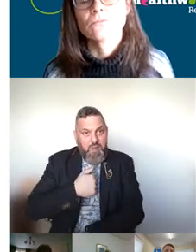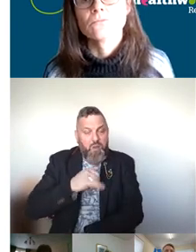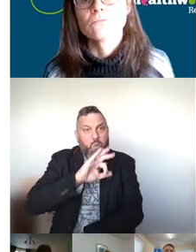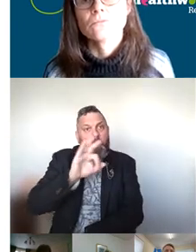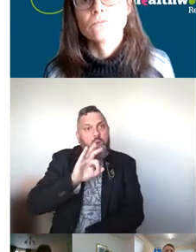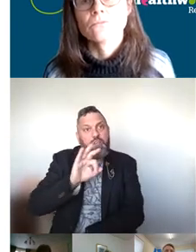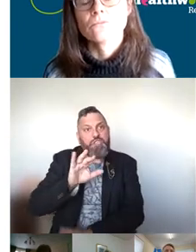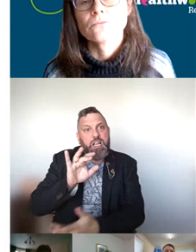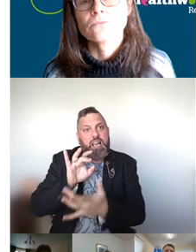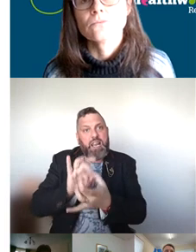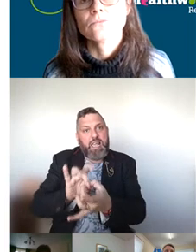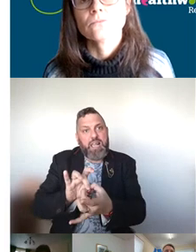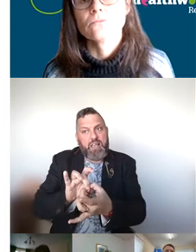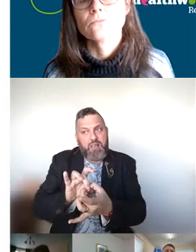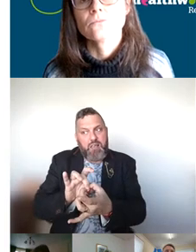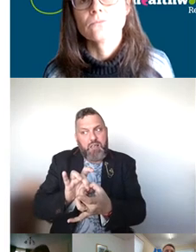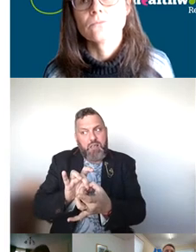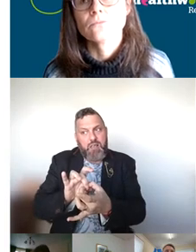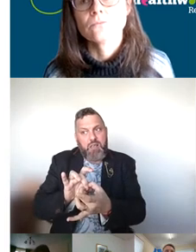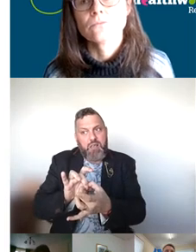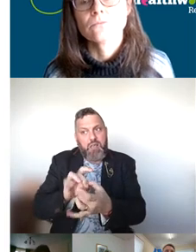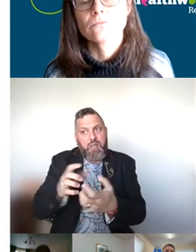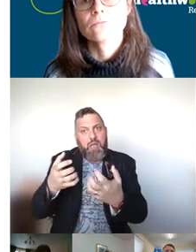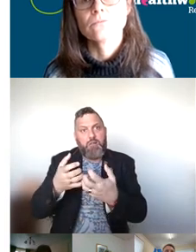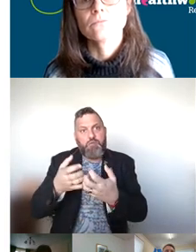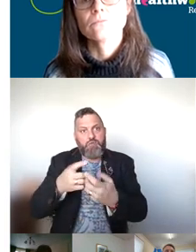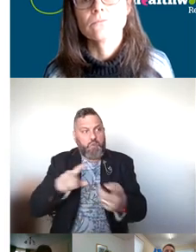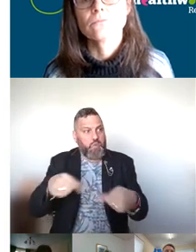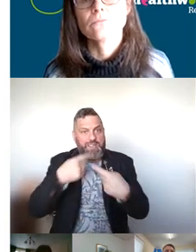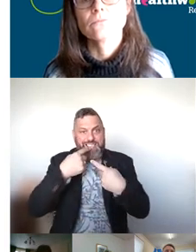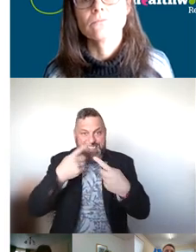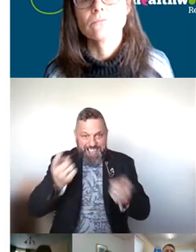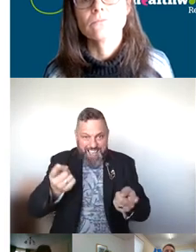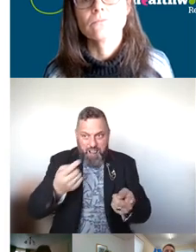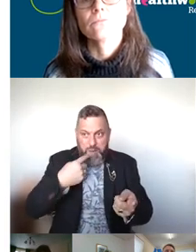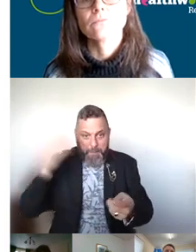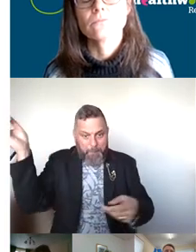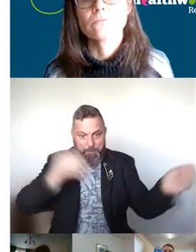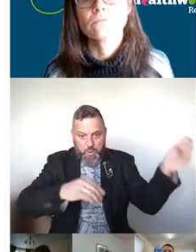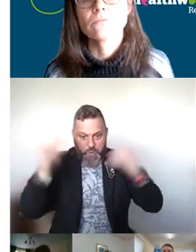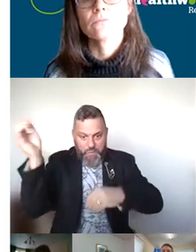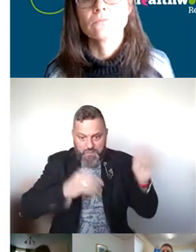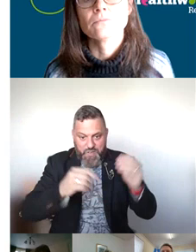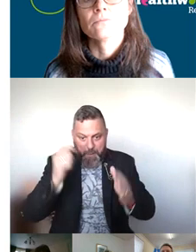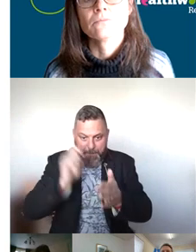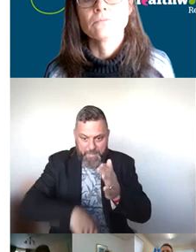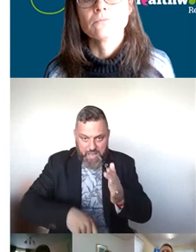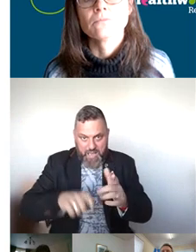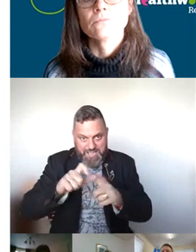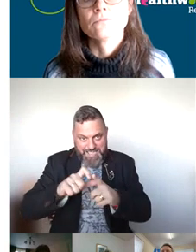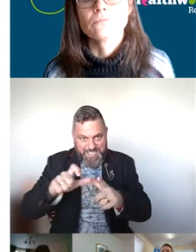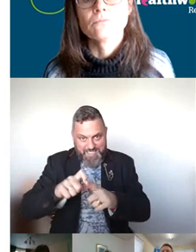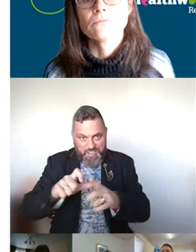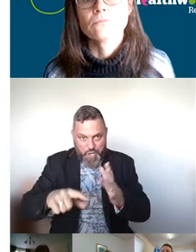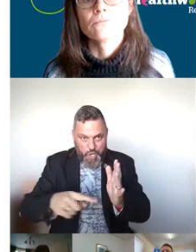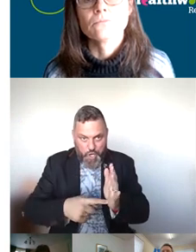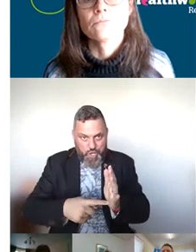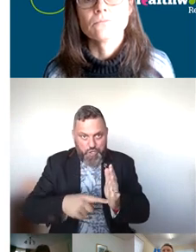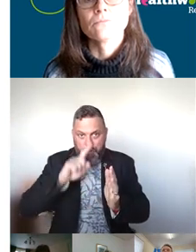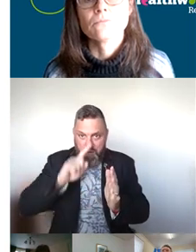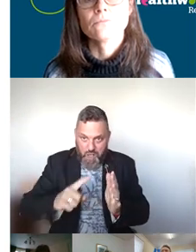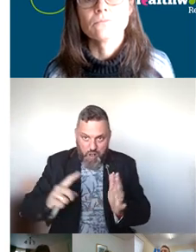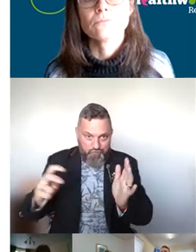My question is about how do we tell the people that are now moving into Didcot, buying houses in Didcot, that they cannot